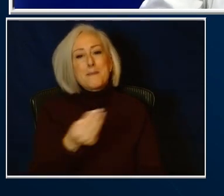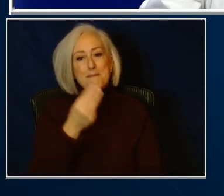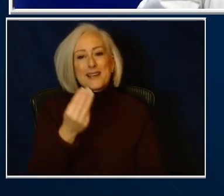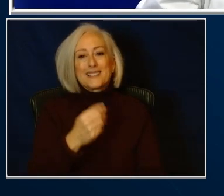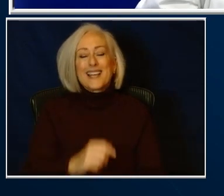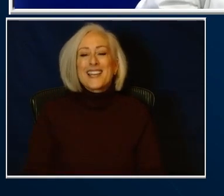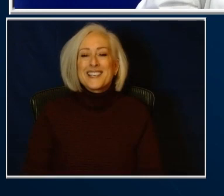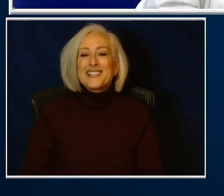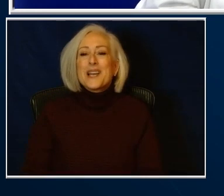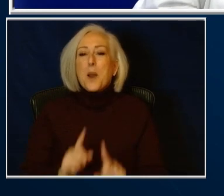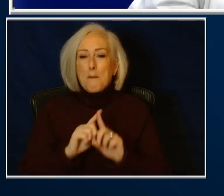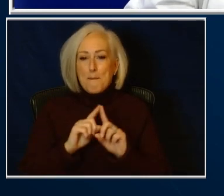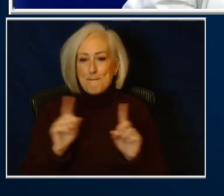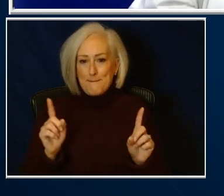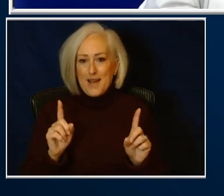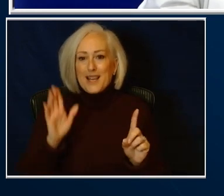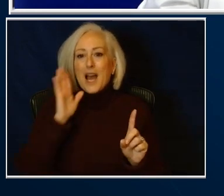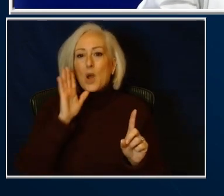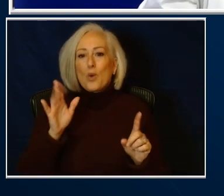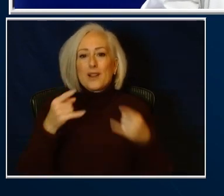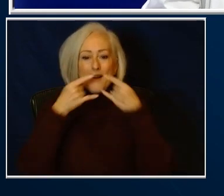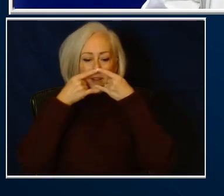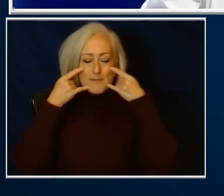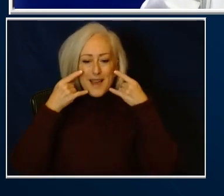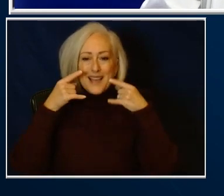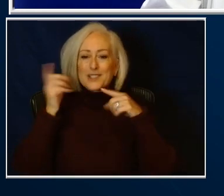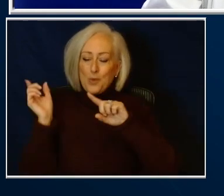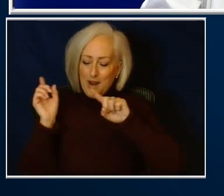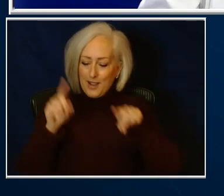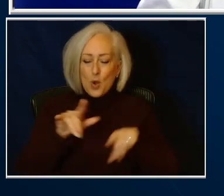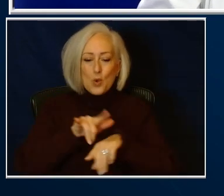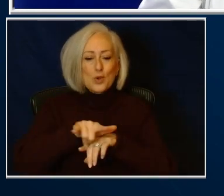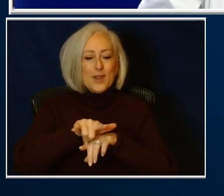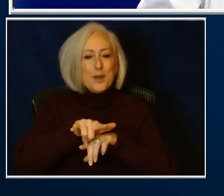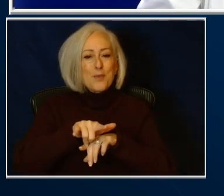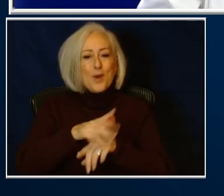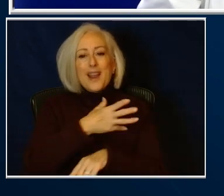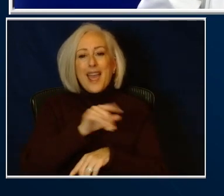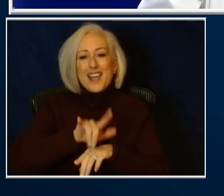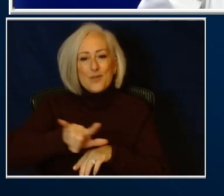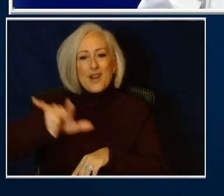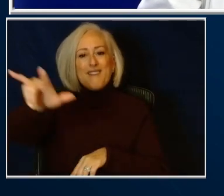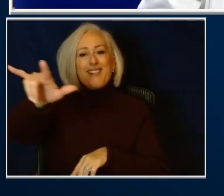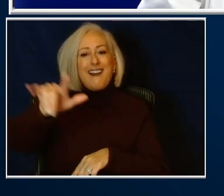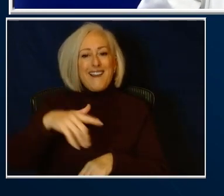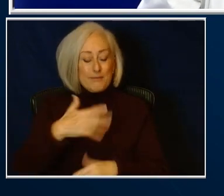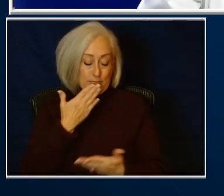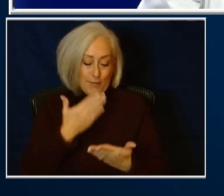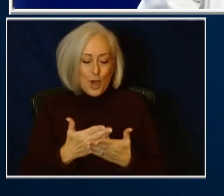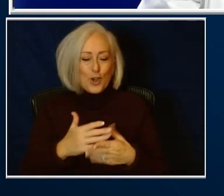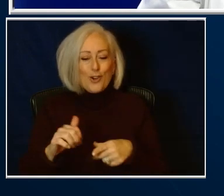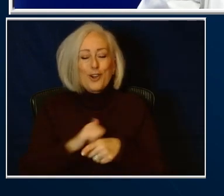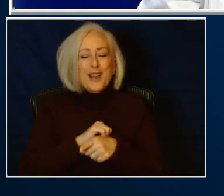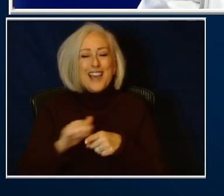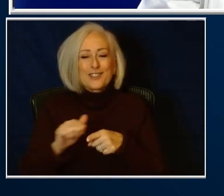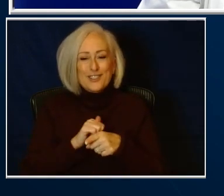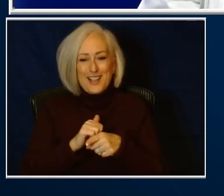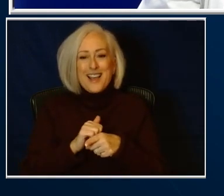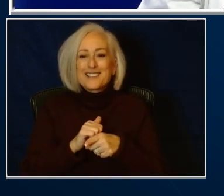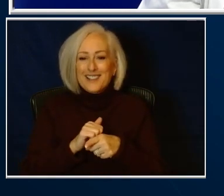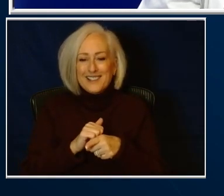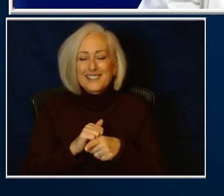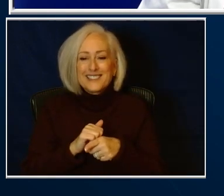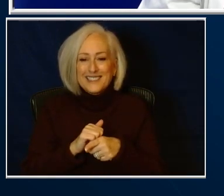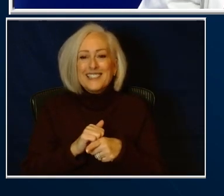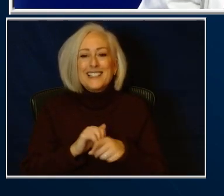I will be wearing my mask in the airport and in the plane. So I think it's a good exercise in ways